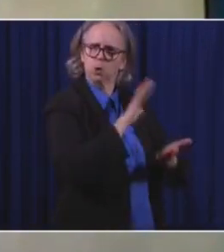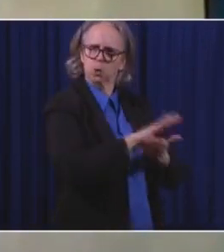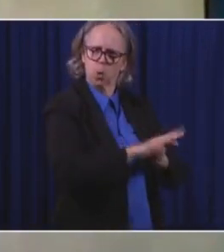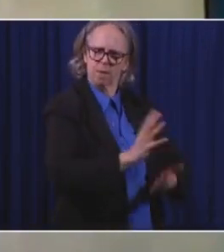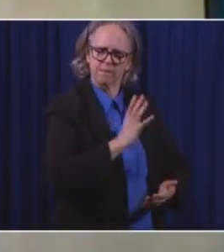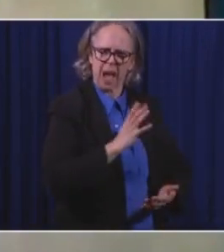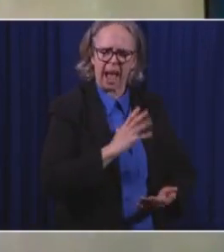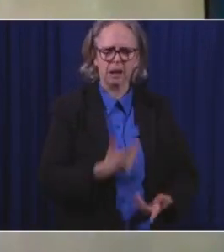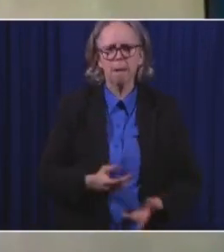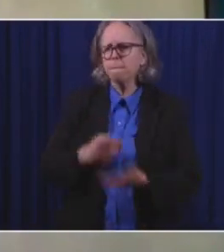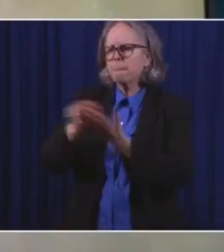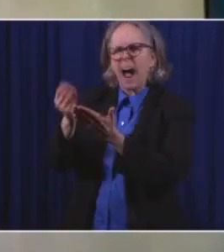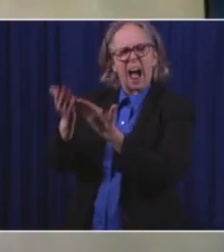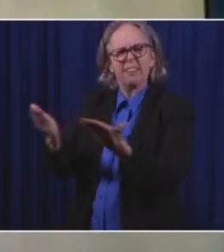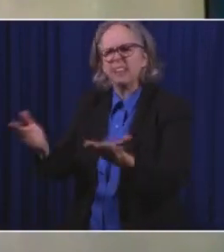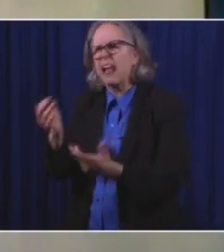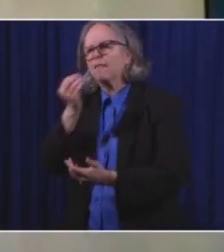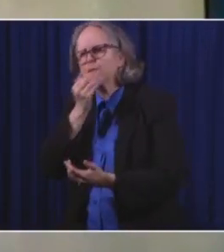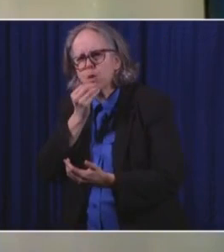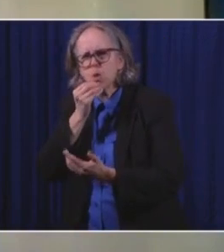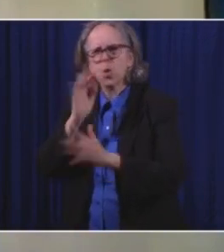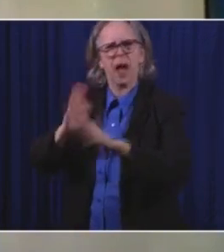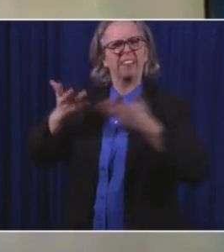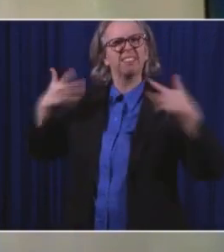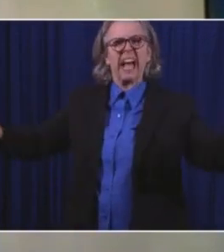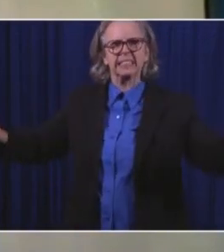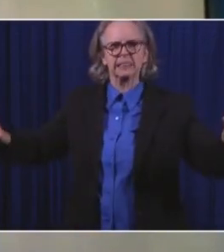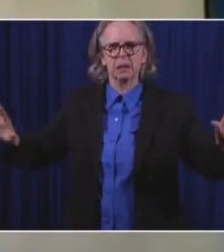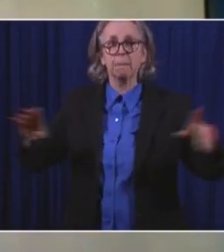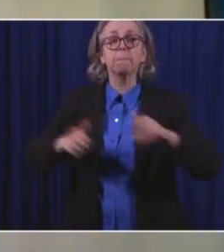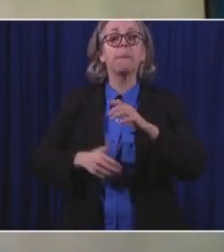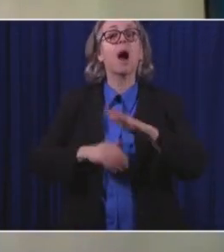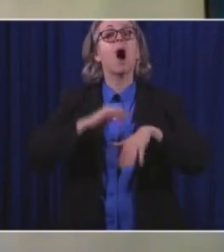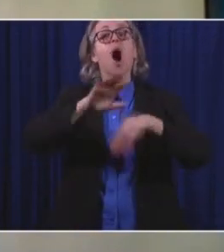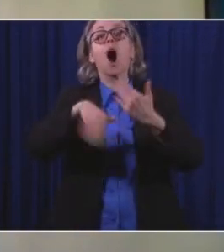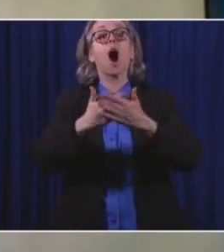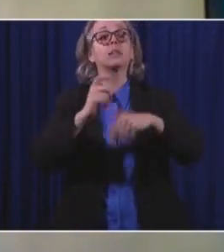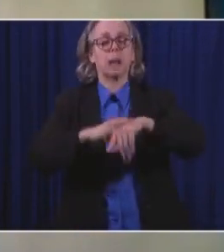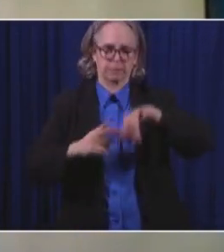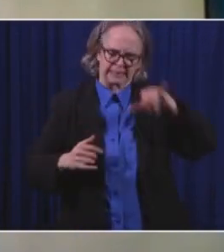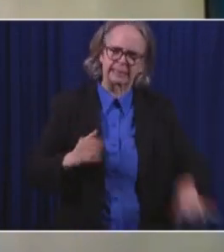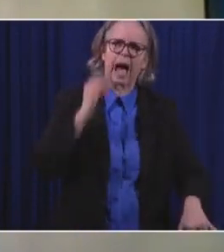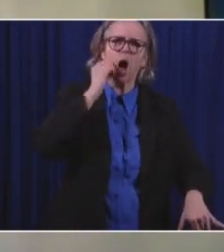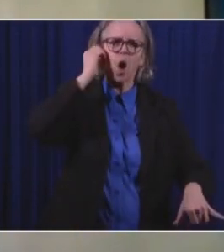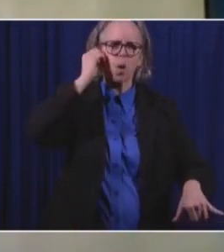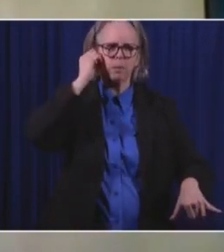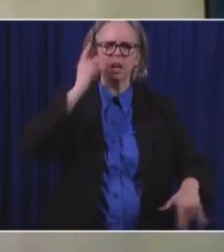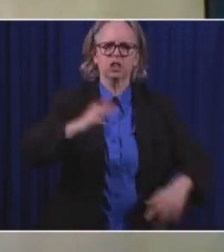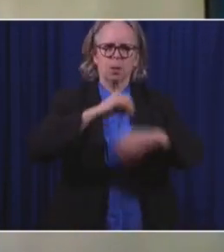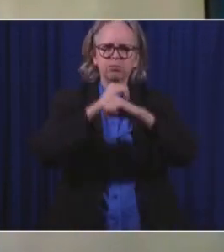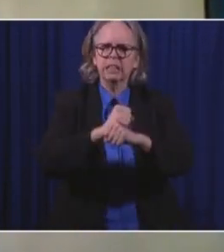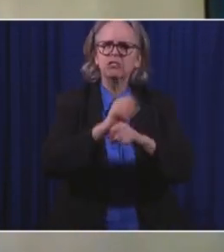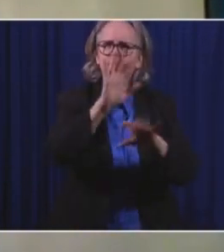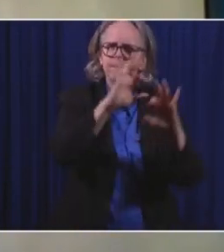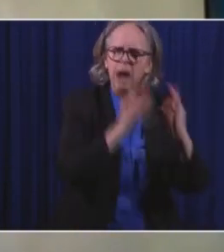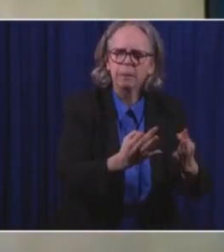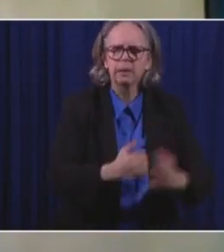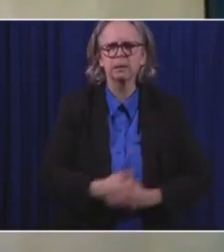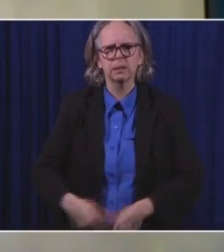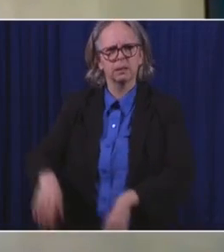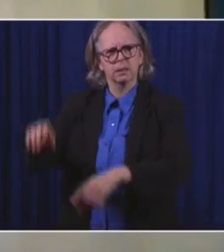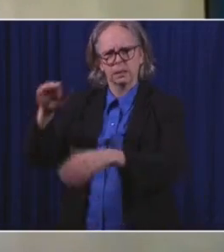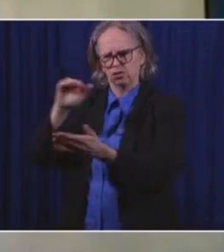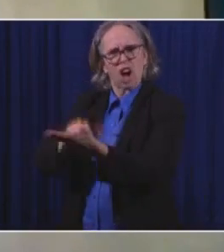yourself, your family, and healthcare workers. You can do it. We need your